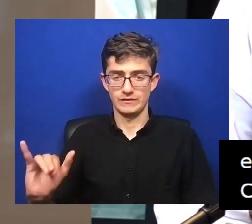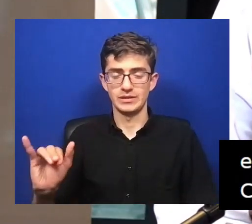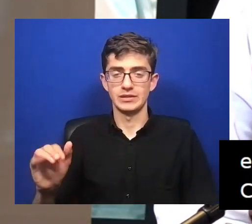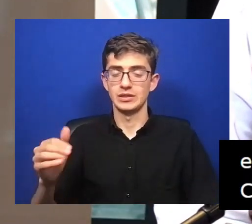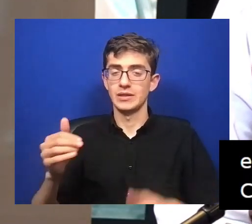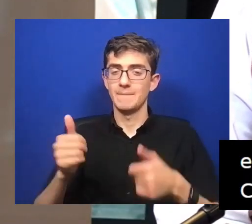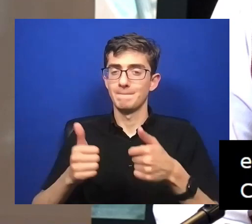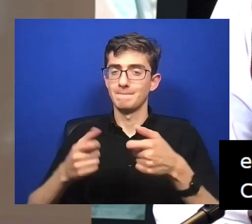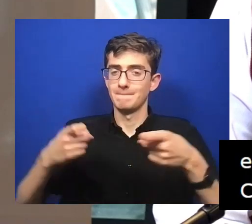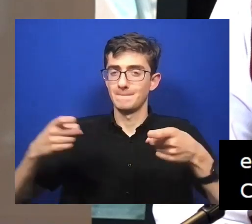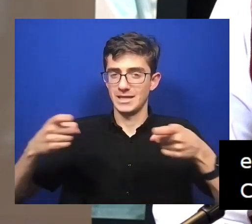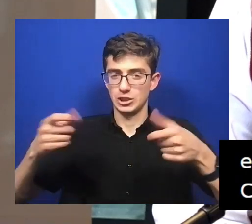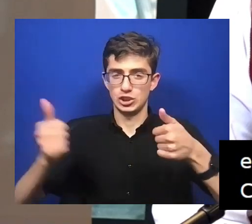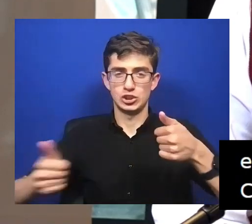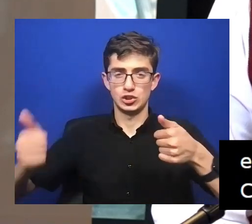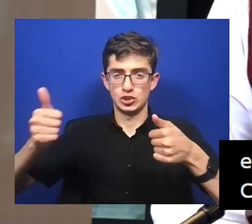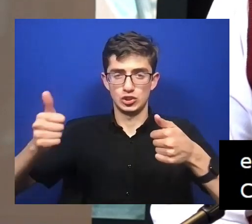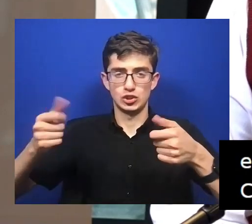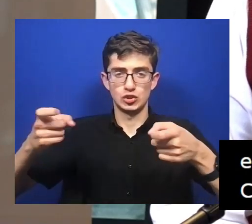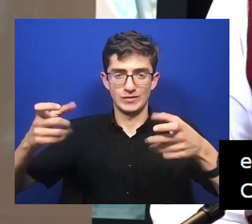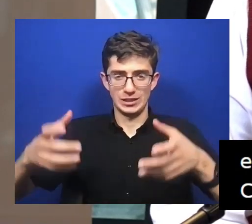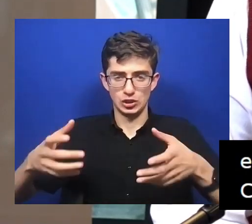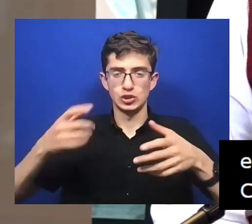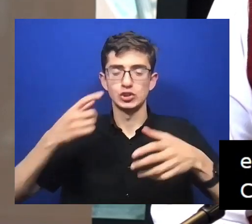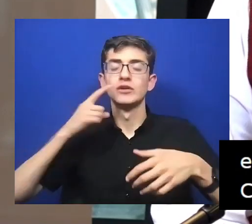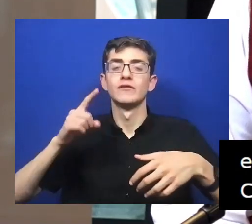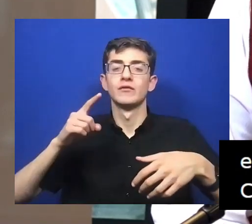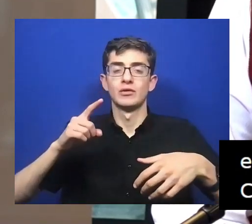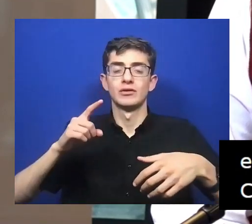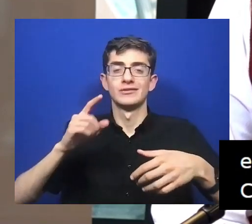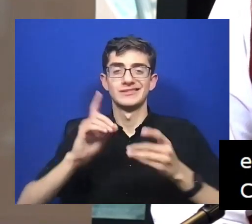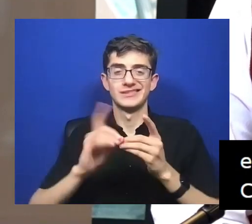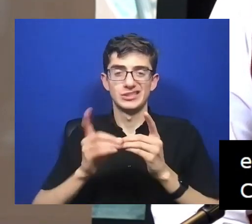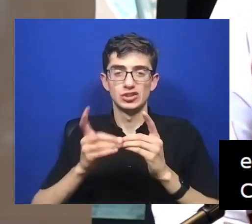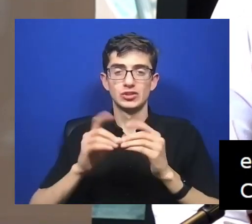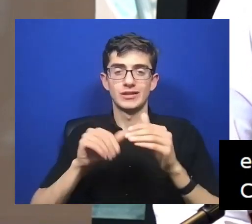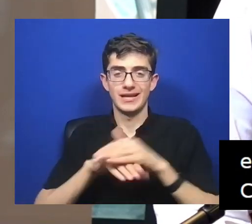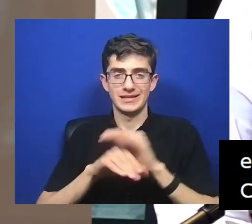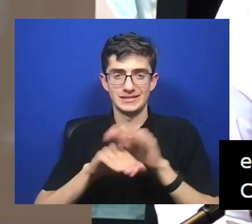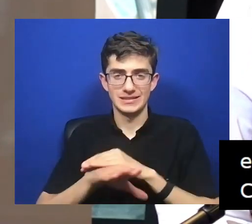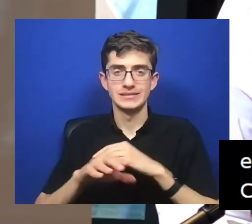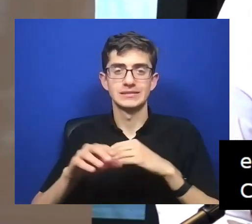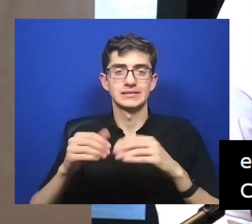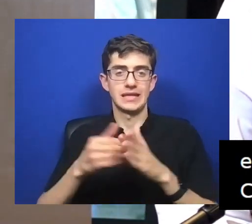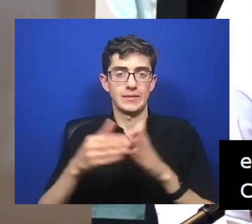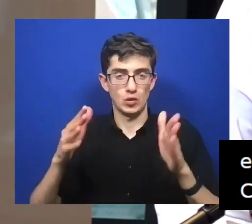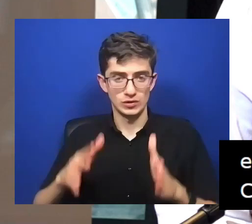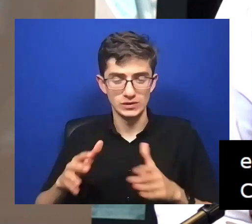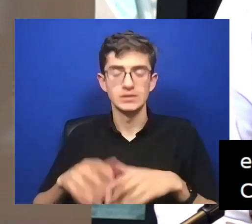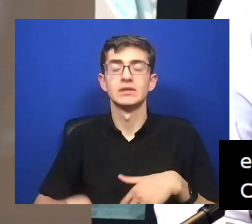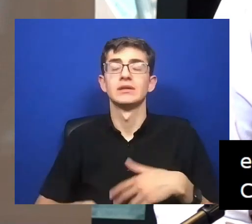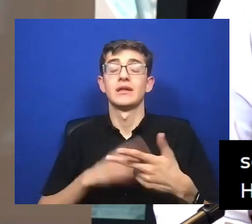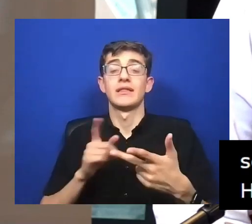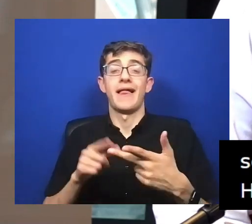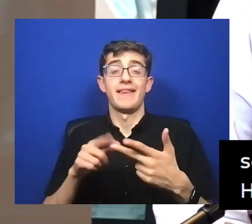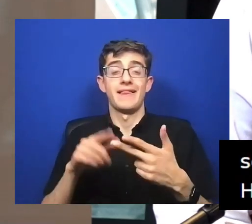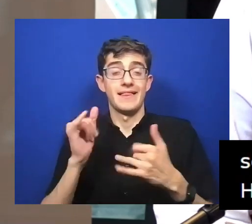Managing Director of Digital Access, FIPS Neighborhoods. Awesome. And the last one will